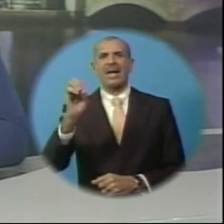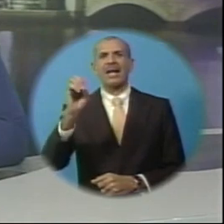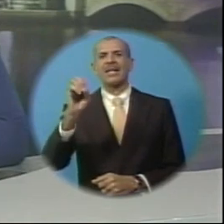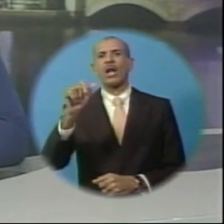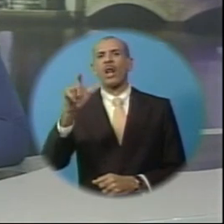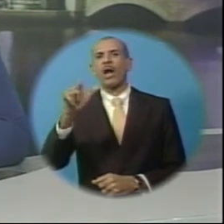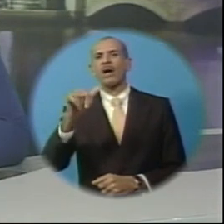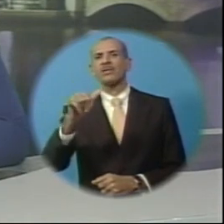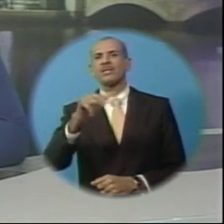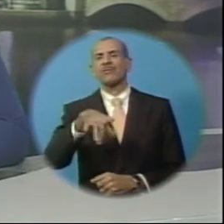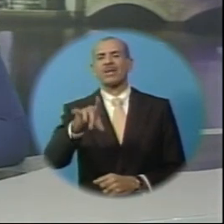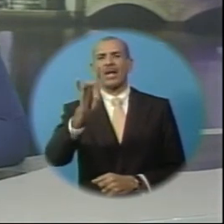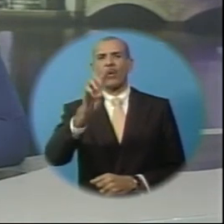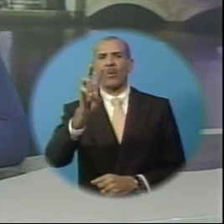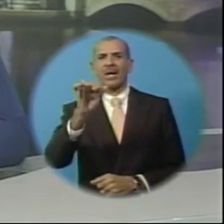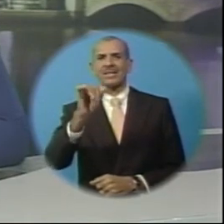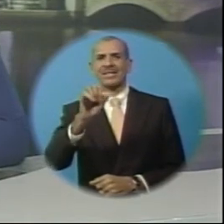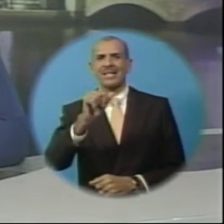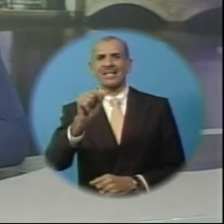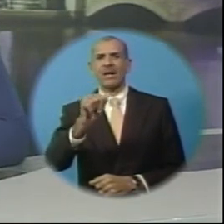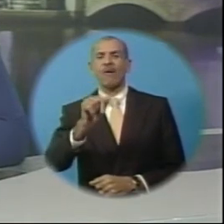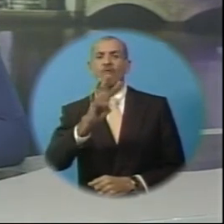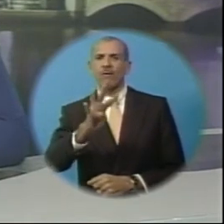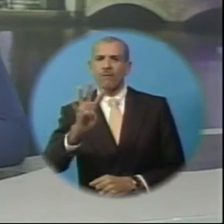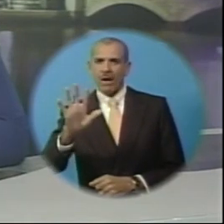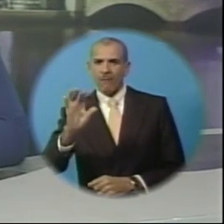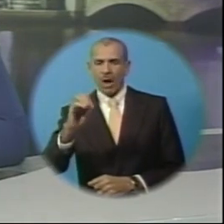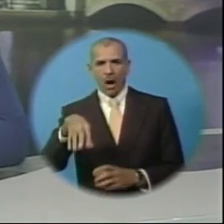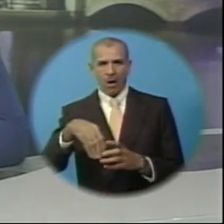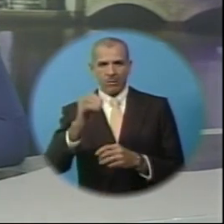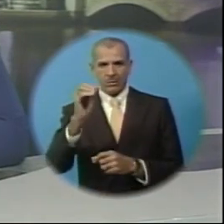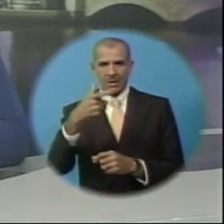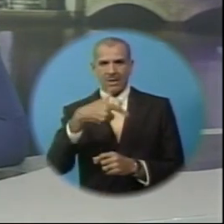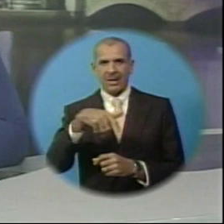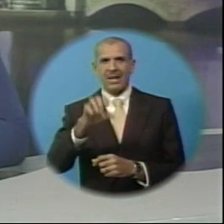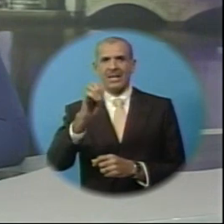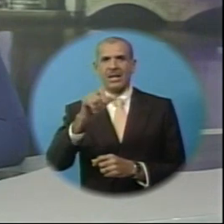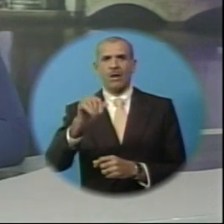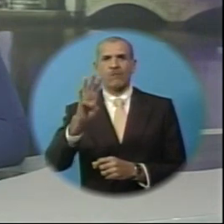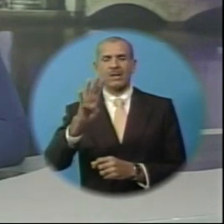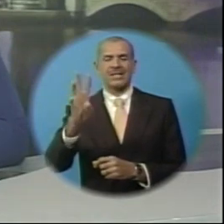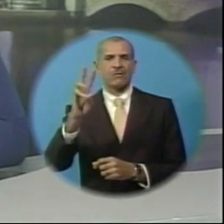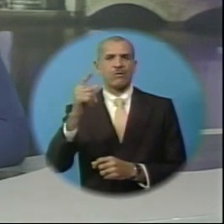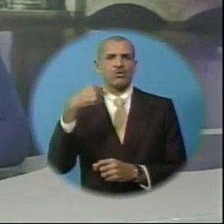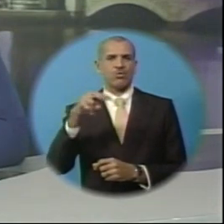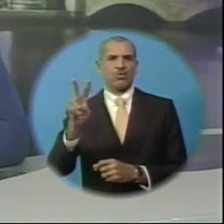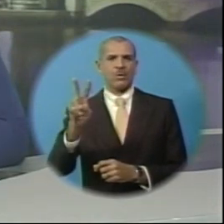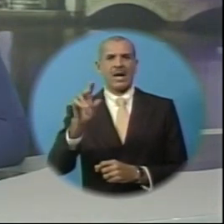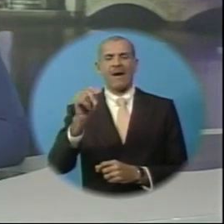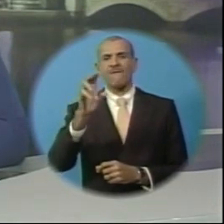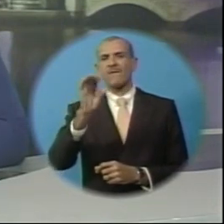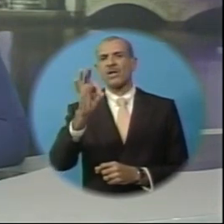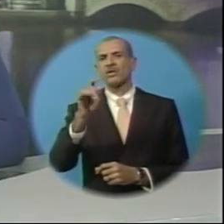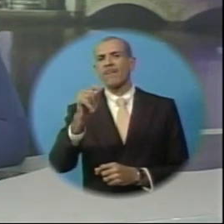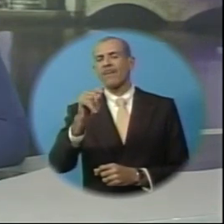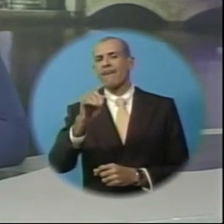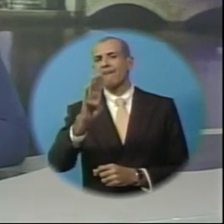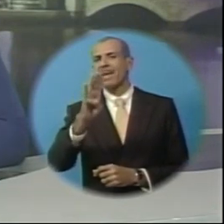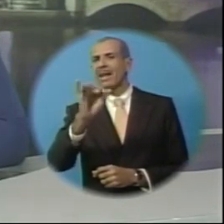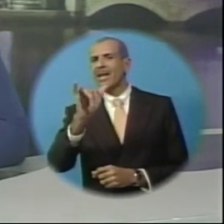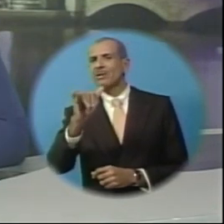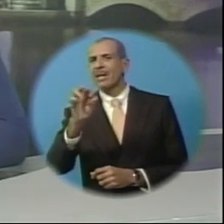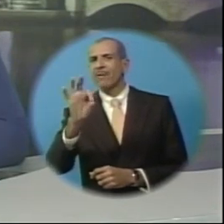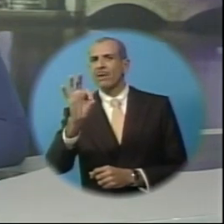wickets over St. Silas. St. Silas made 45 all out, Eden Lodge 46 for 2. And at Friendship, Bailey's won by 9 wickets